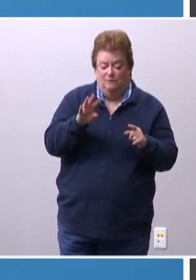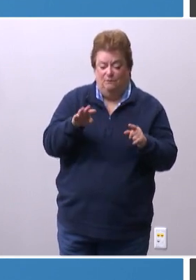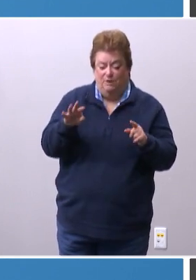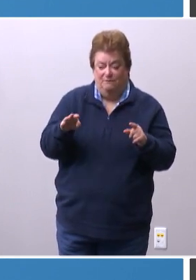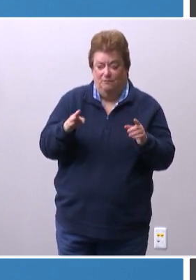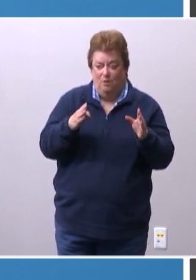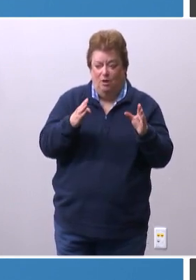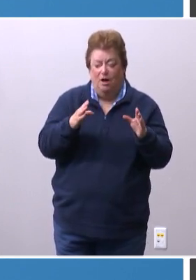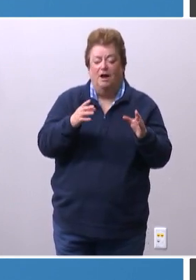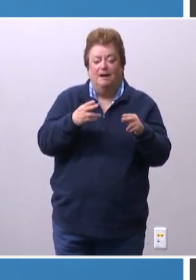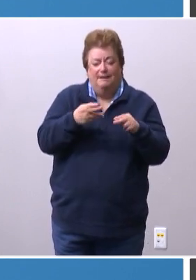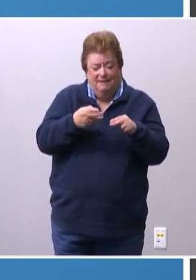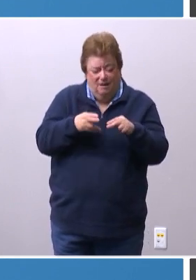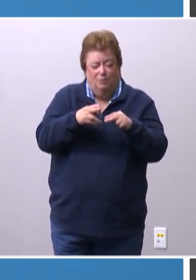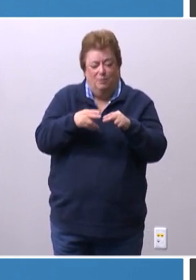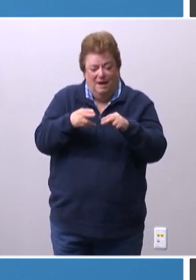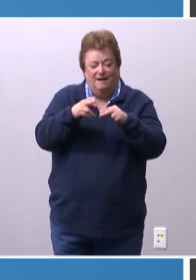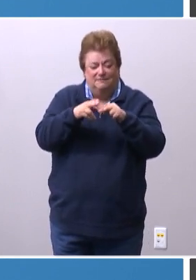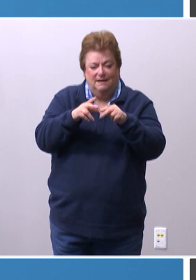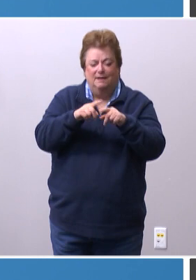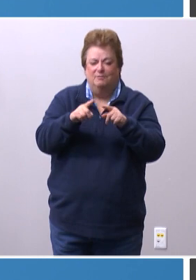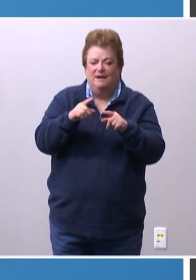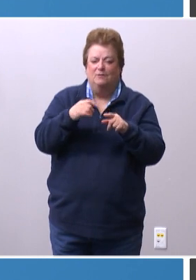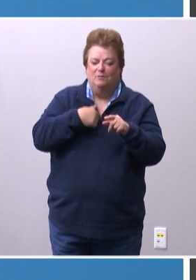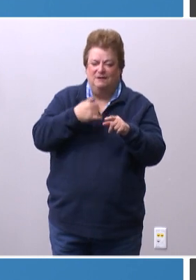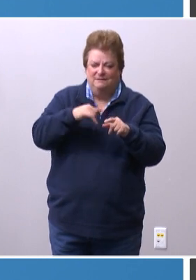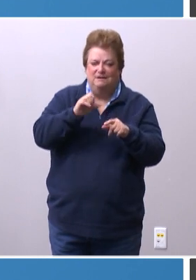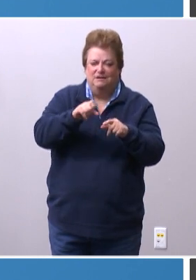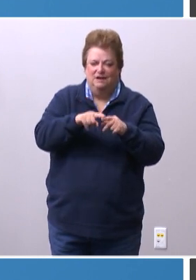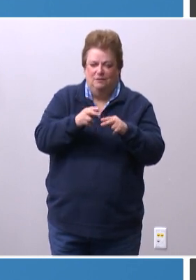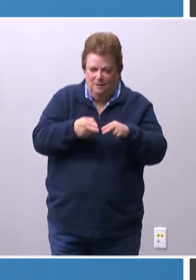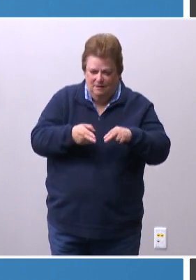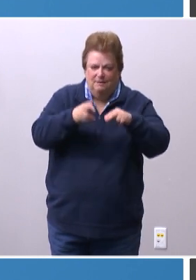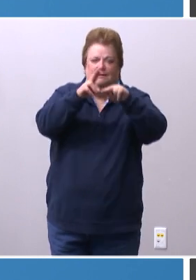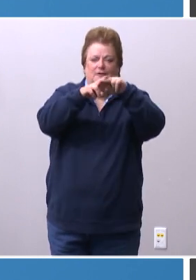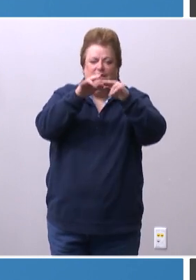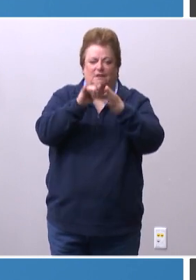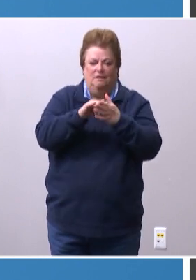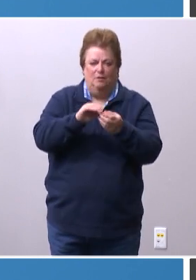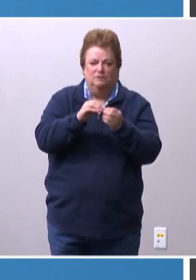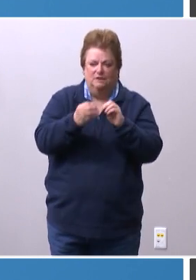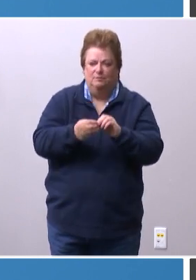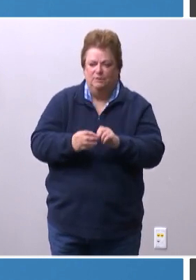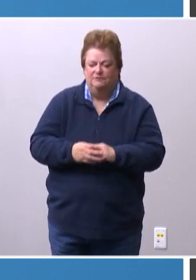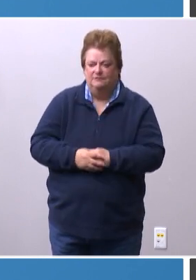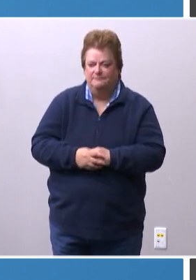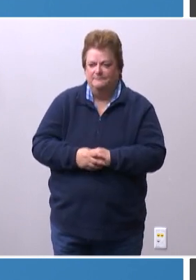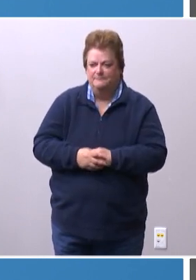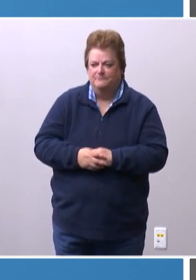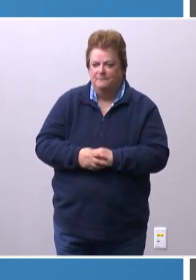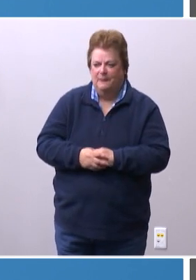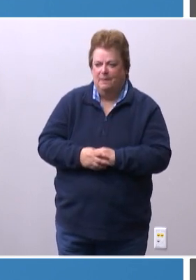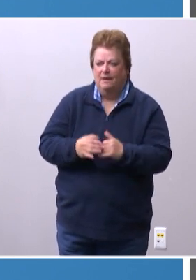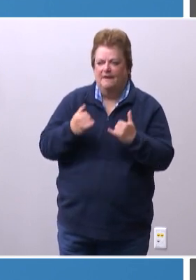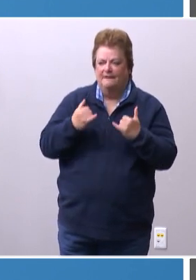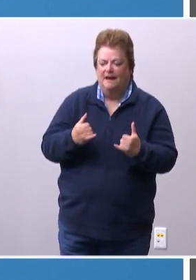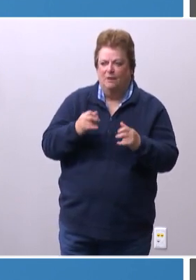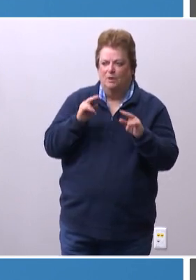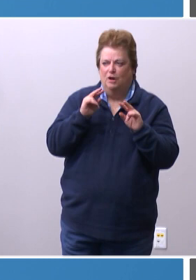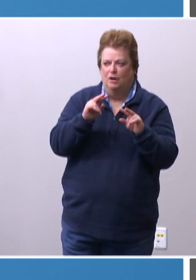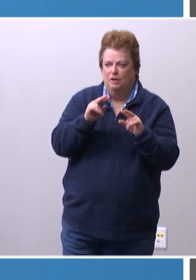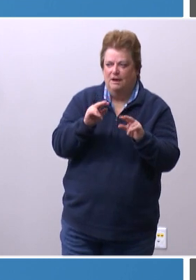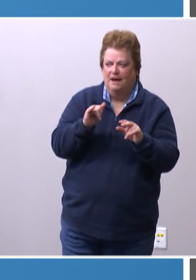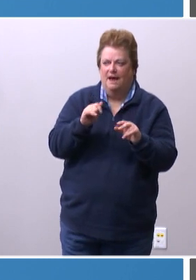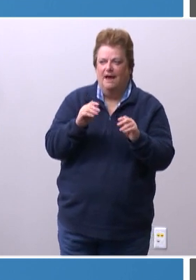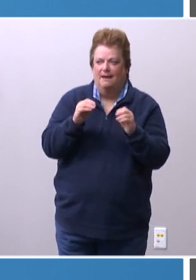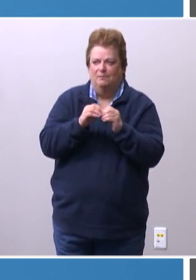rising, but there's still opportunity to increase vaccination rates in those groups. Now let's look at